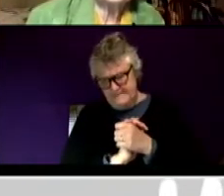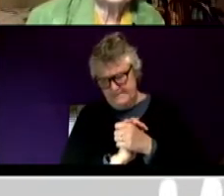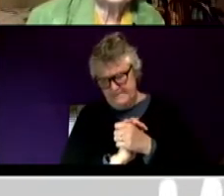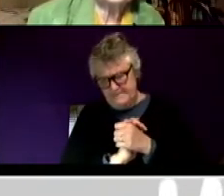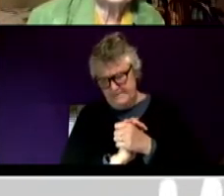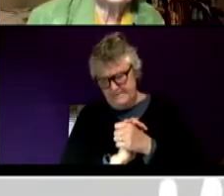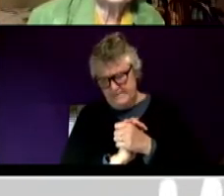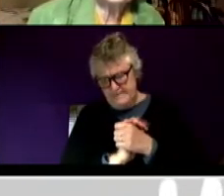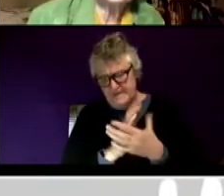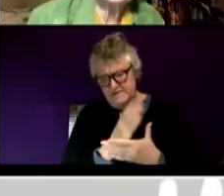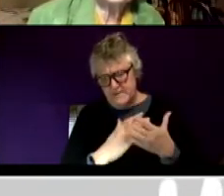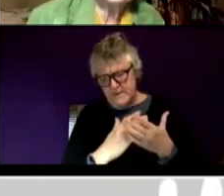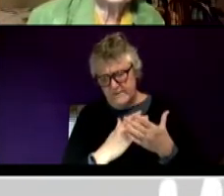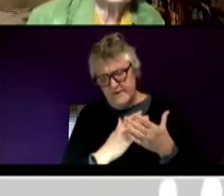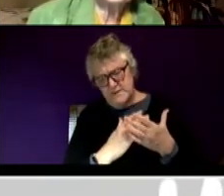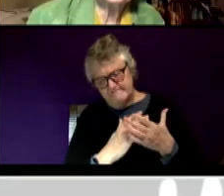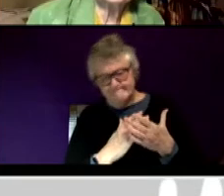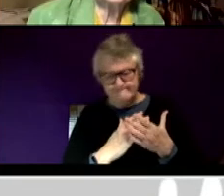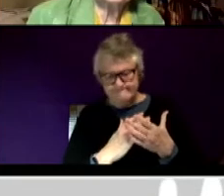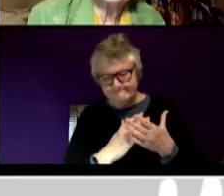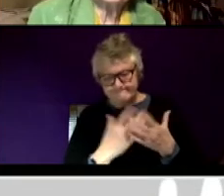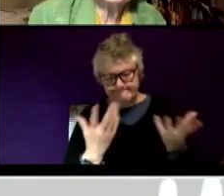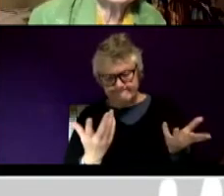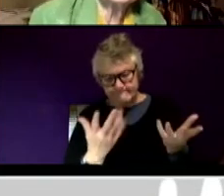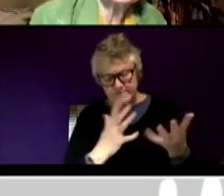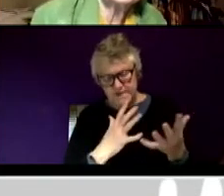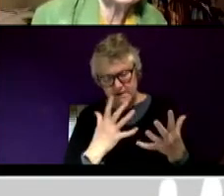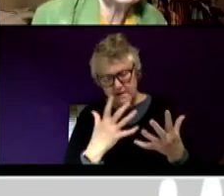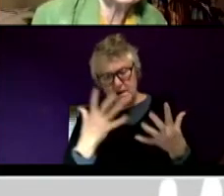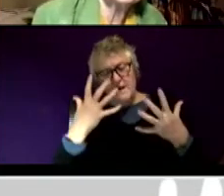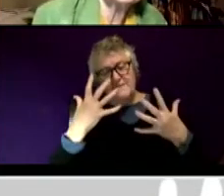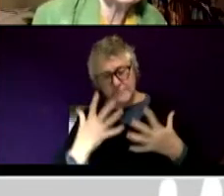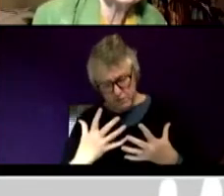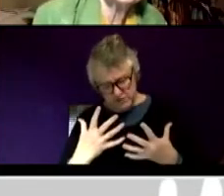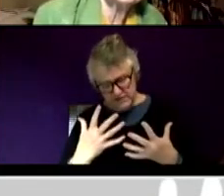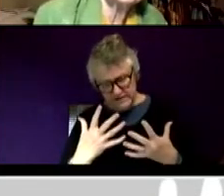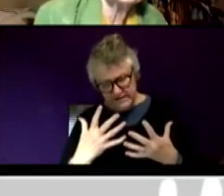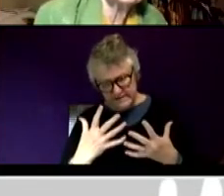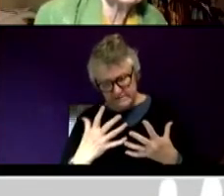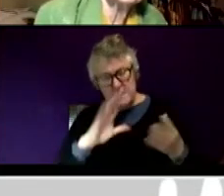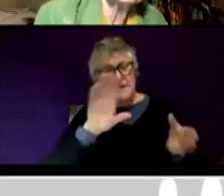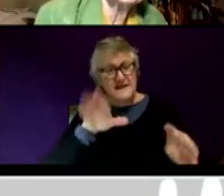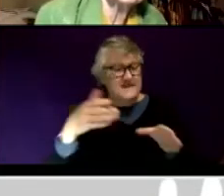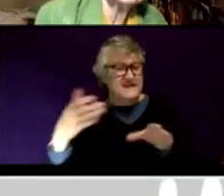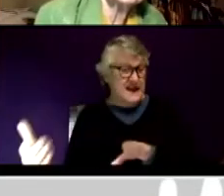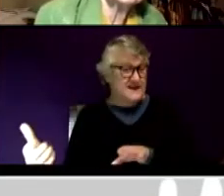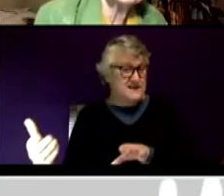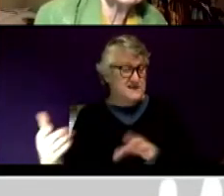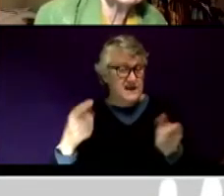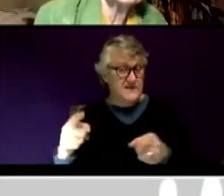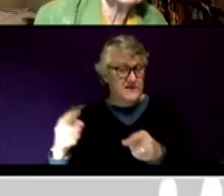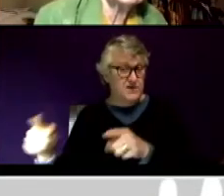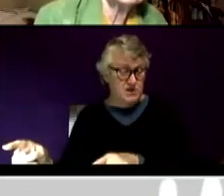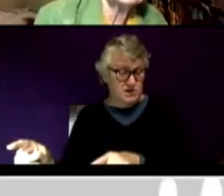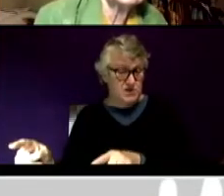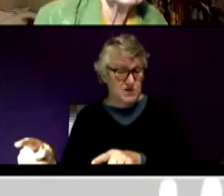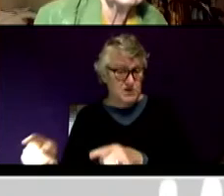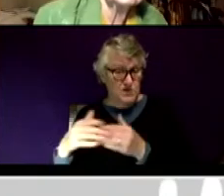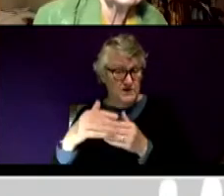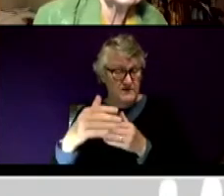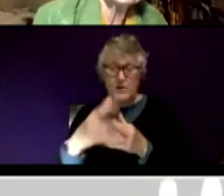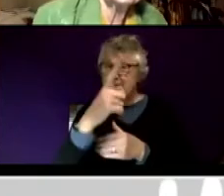the unfortunate deaths that have occurred going forward, because some of them involve people that did